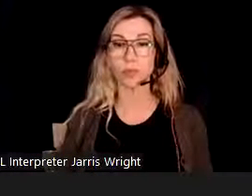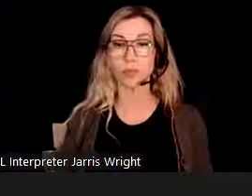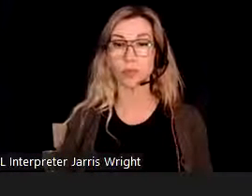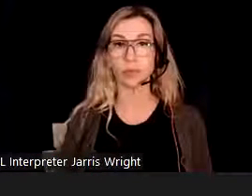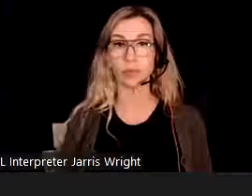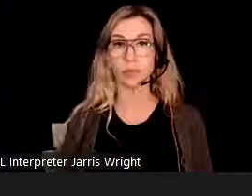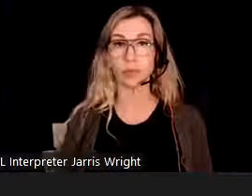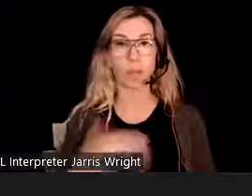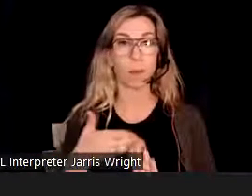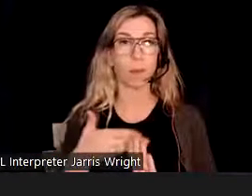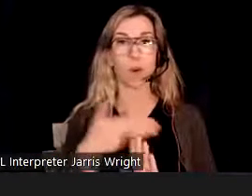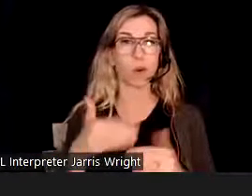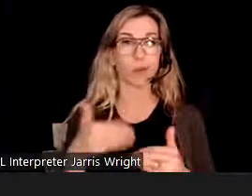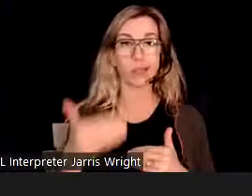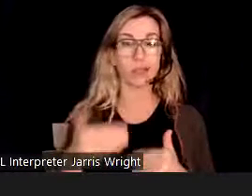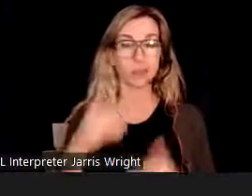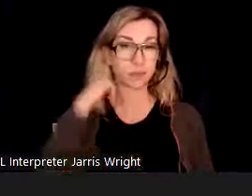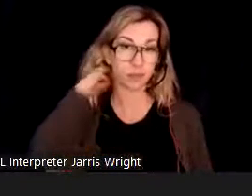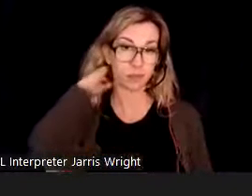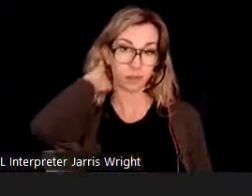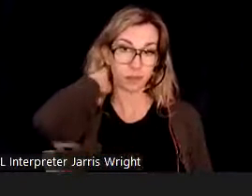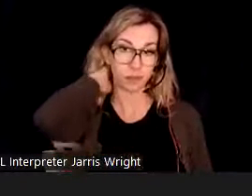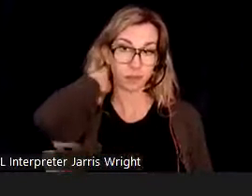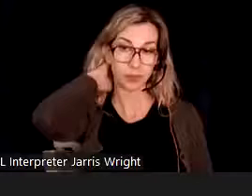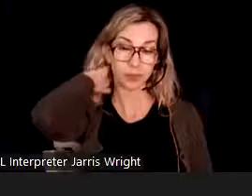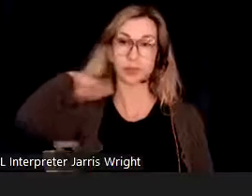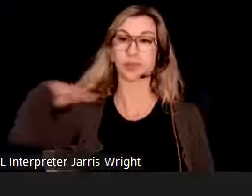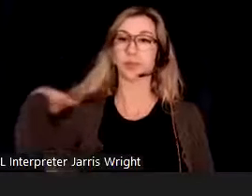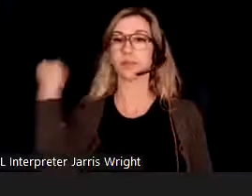before we move on to the next question?